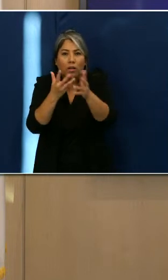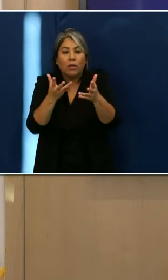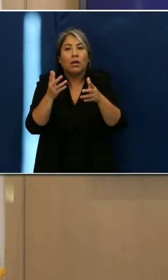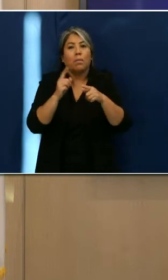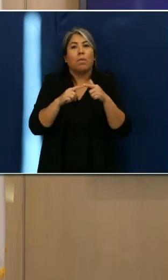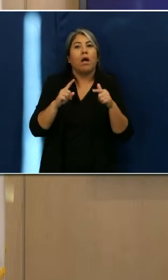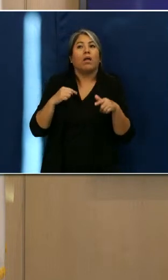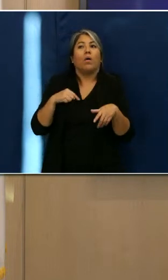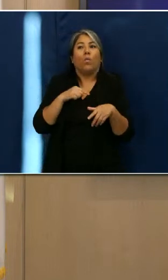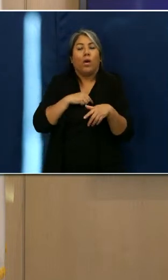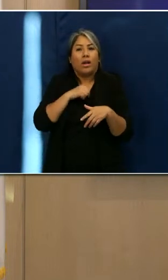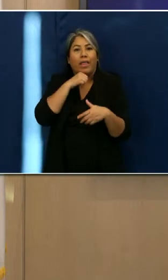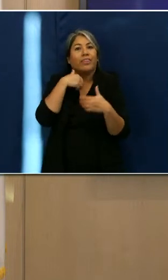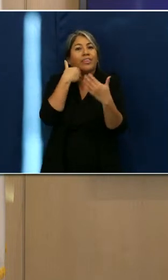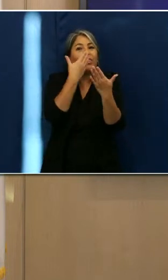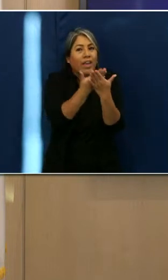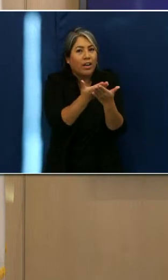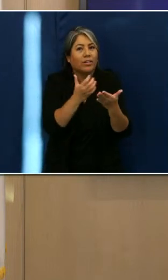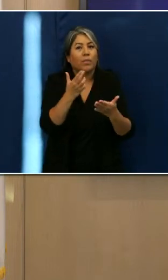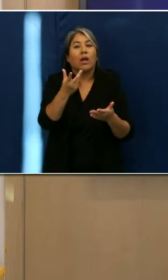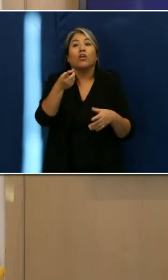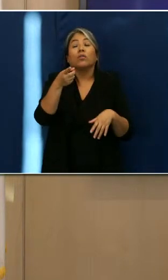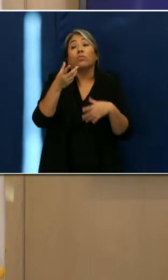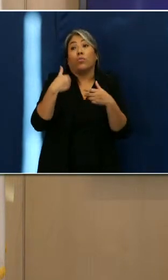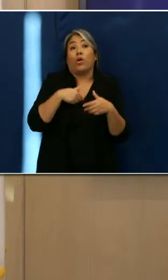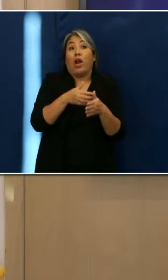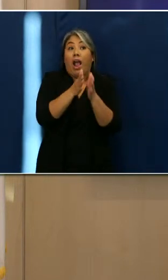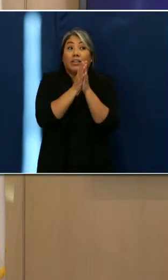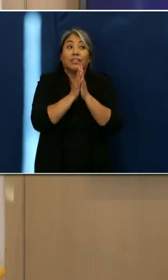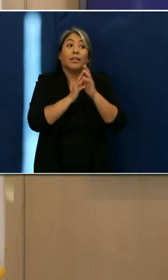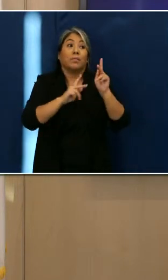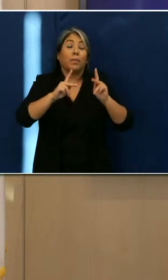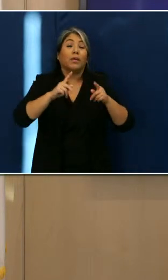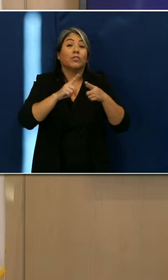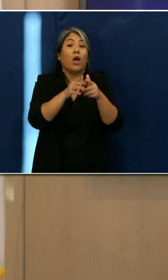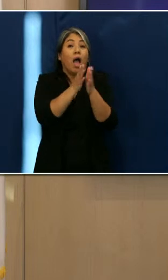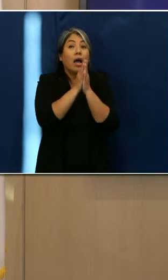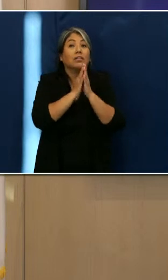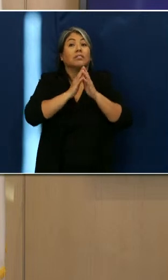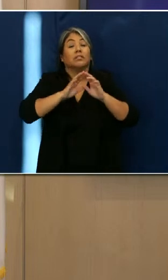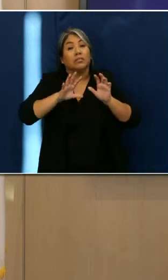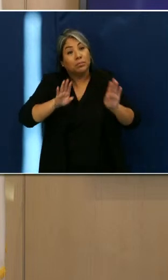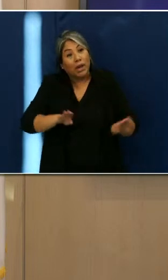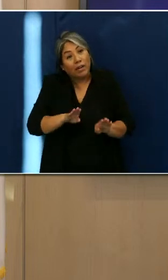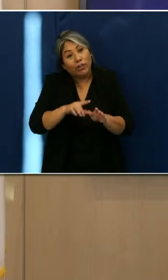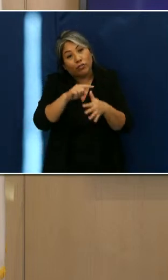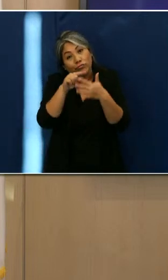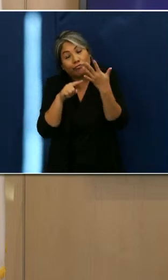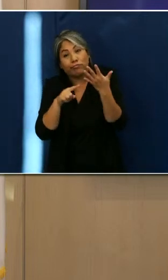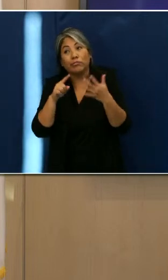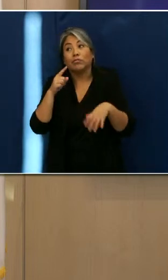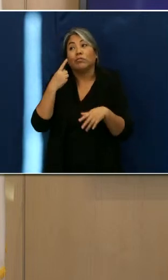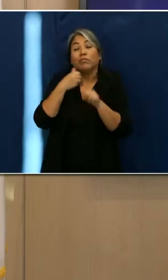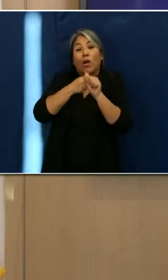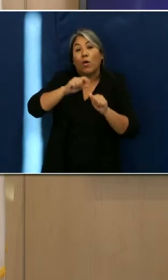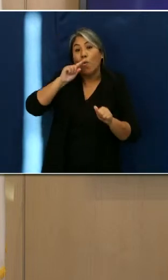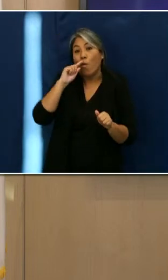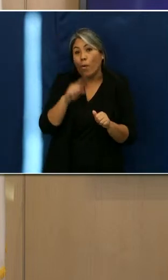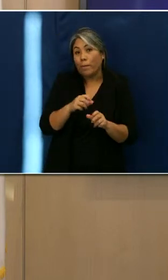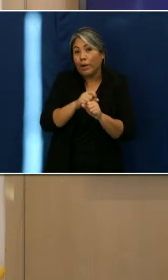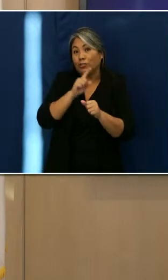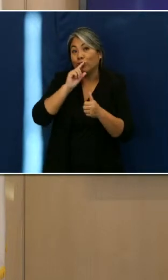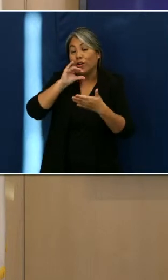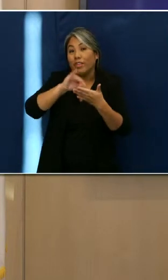upstream, and that's why we're asking the public to do the things that are in the public health officer order to make sure that